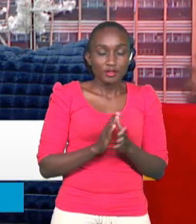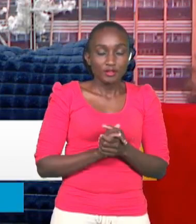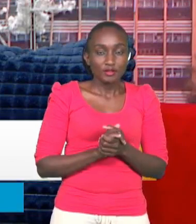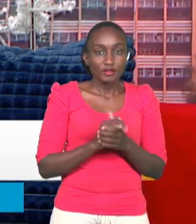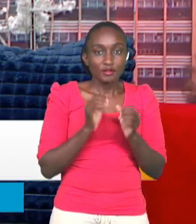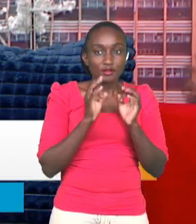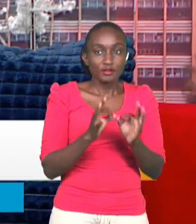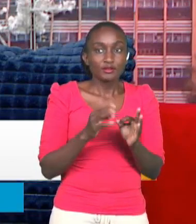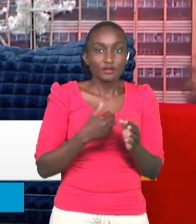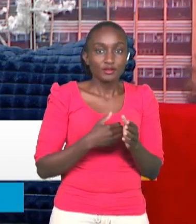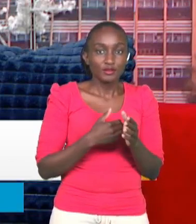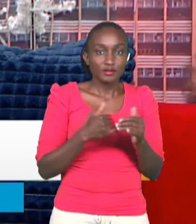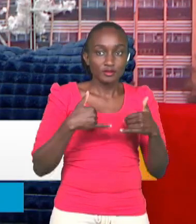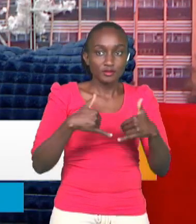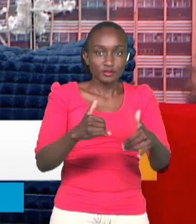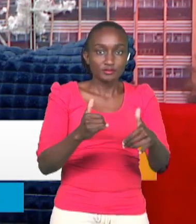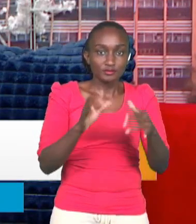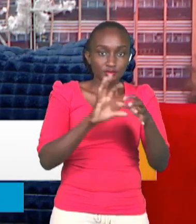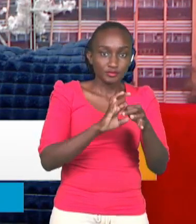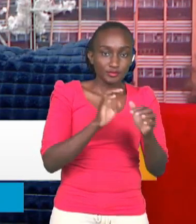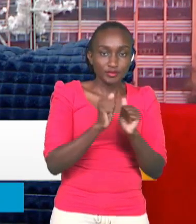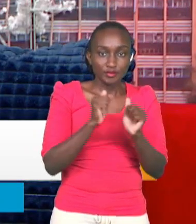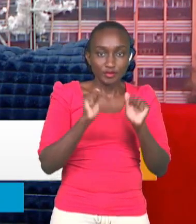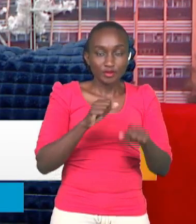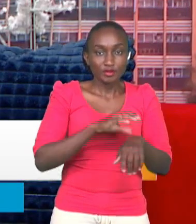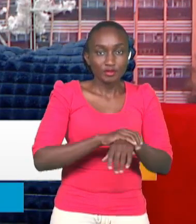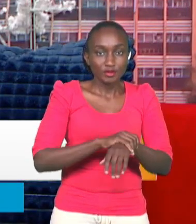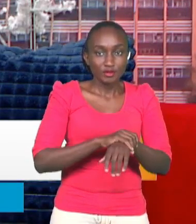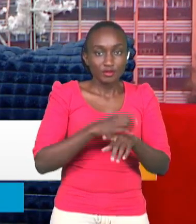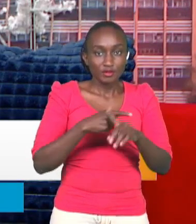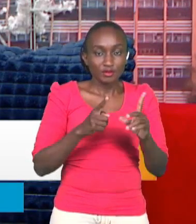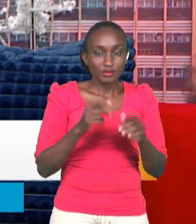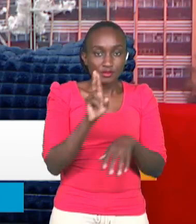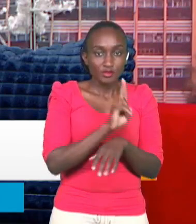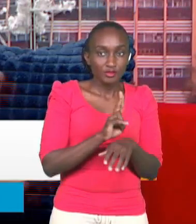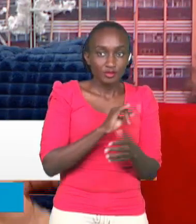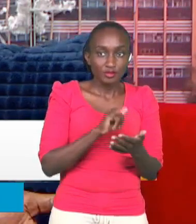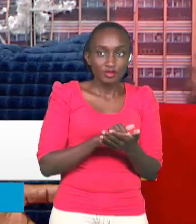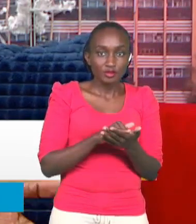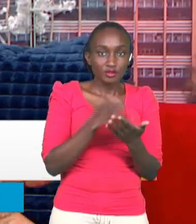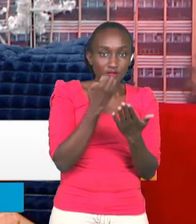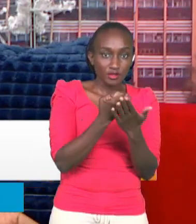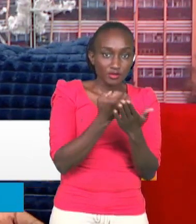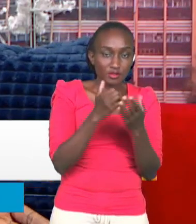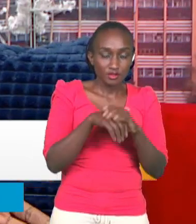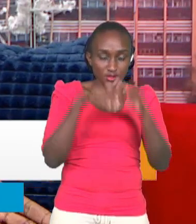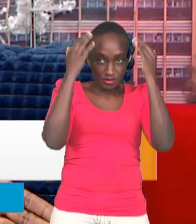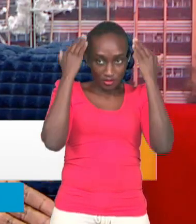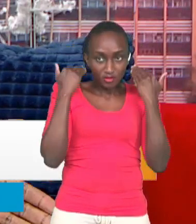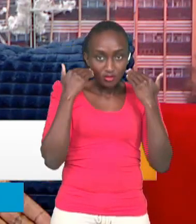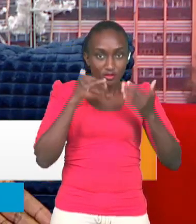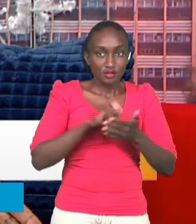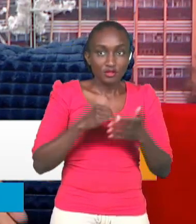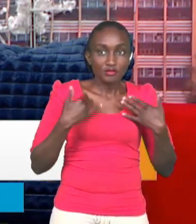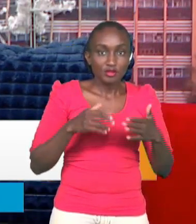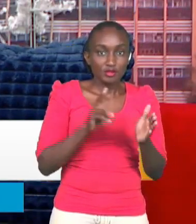there's any form of reconciliation that can be reached, but to now use that as proof in court that actually these people